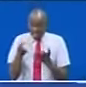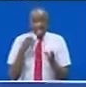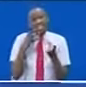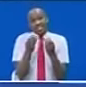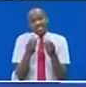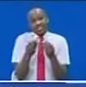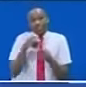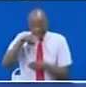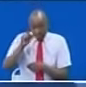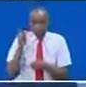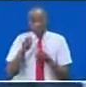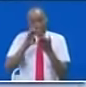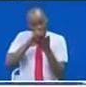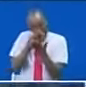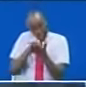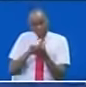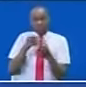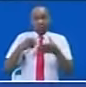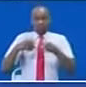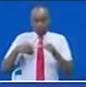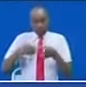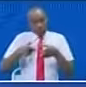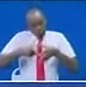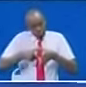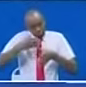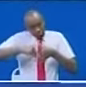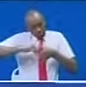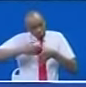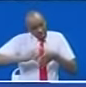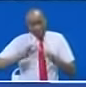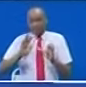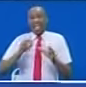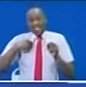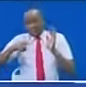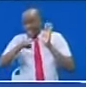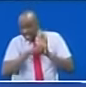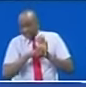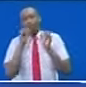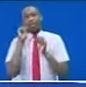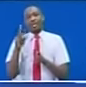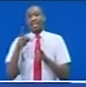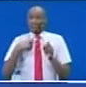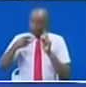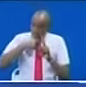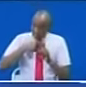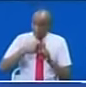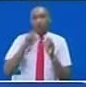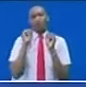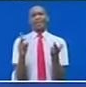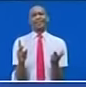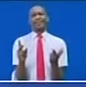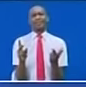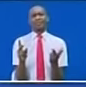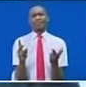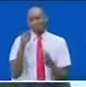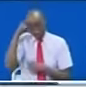don't have to go for the pap smear. And this is more accurate. And if your test is negative, you are okay. If your test is positive, you are still okay,